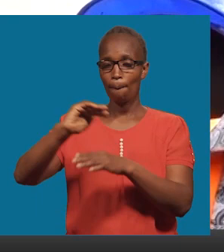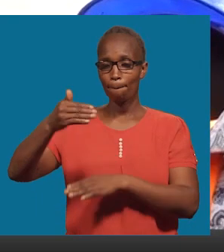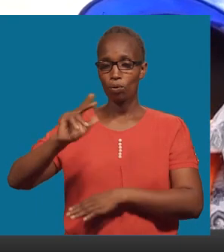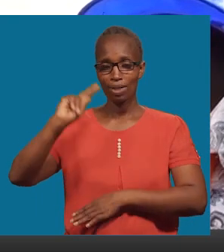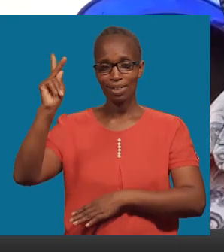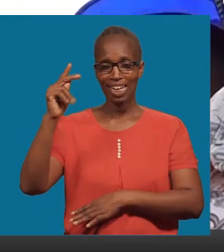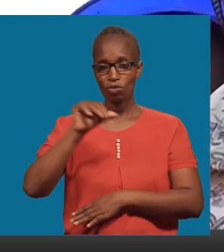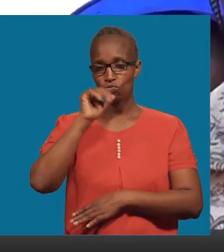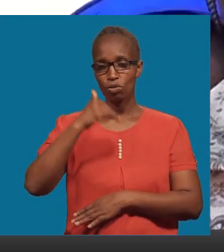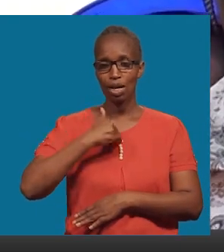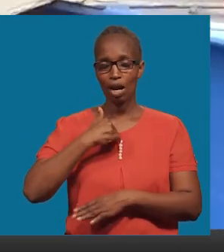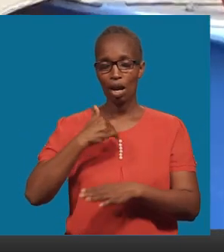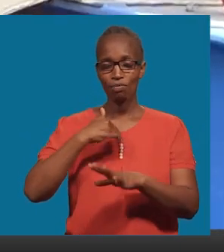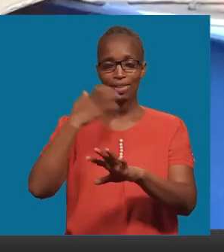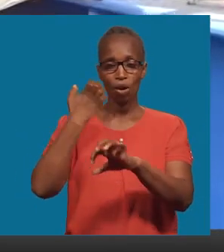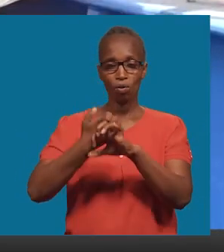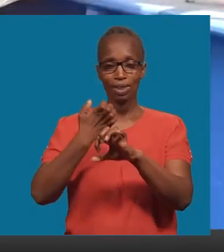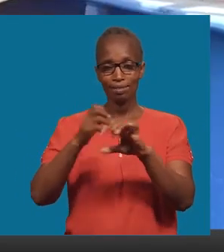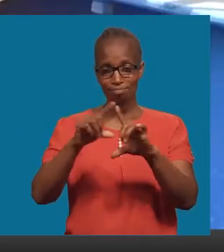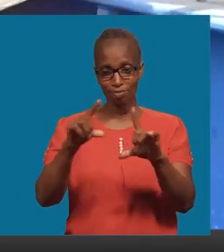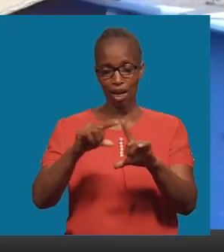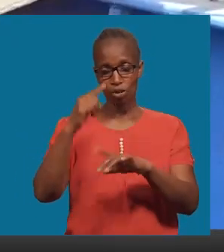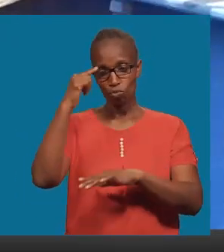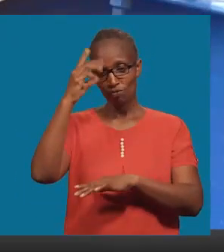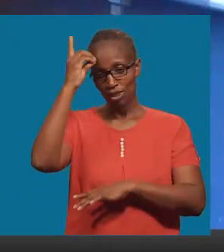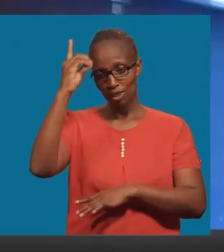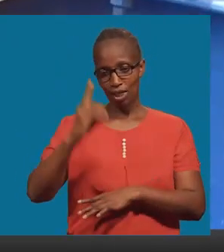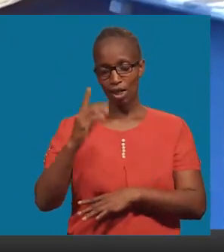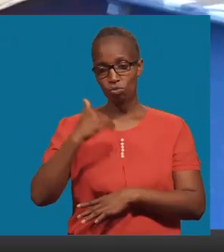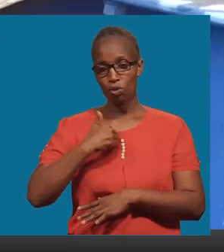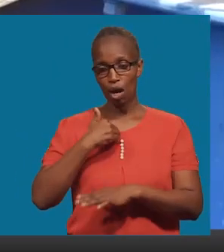asphalt concrete plant. That's why we decided to put up one here.